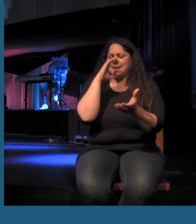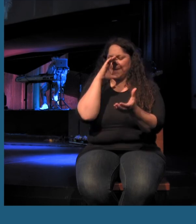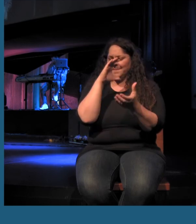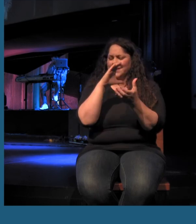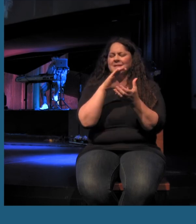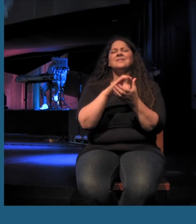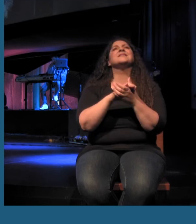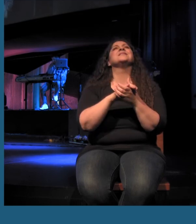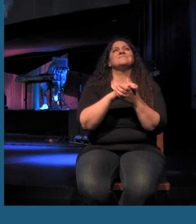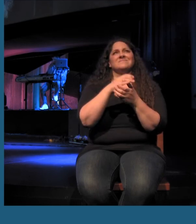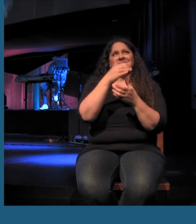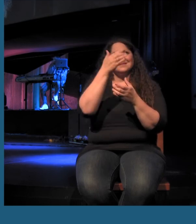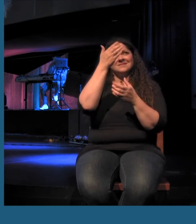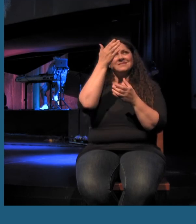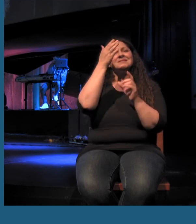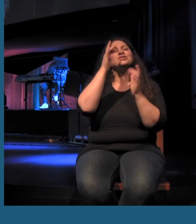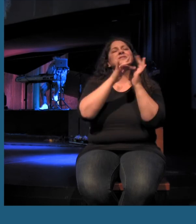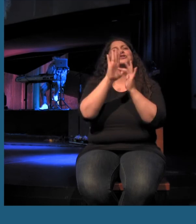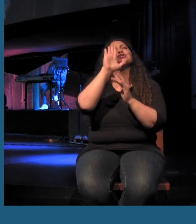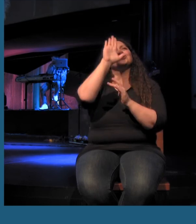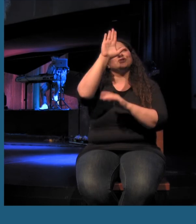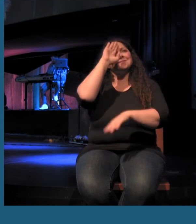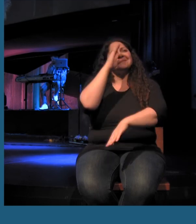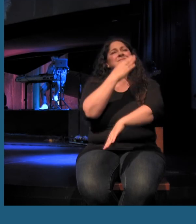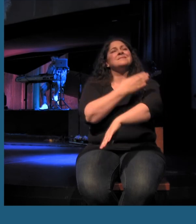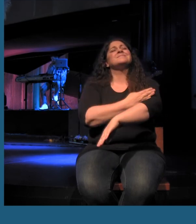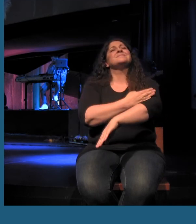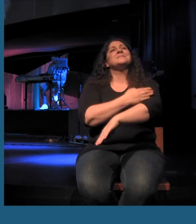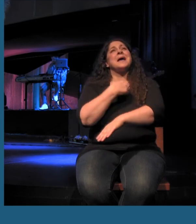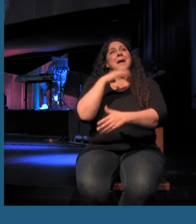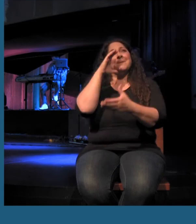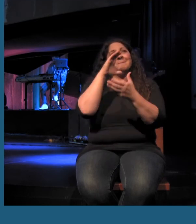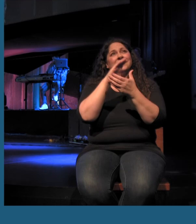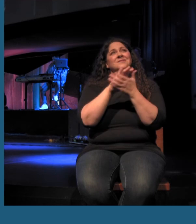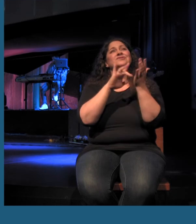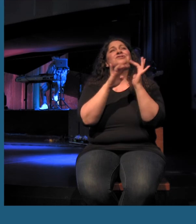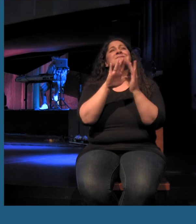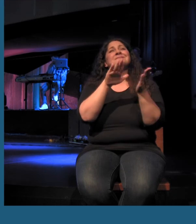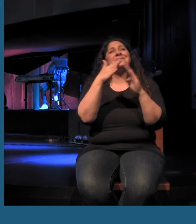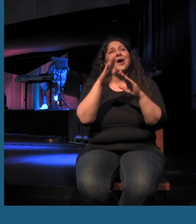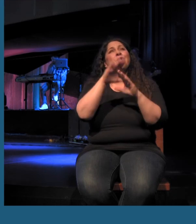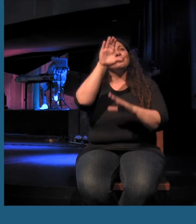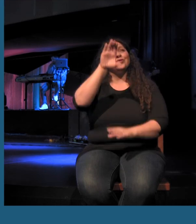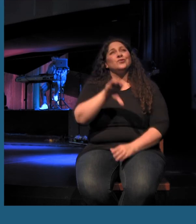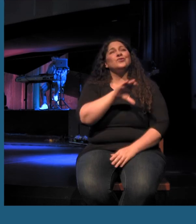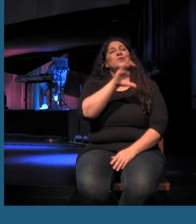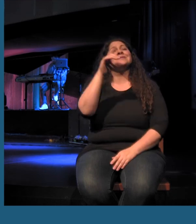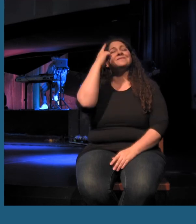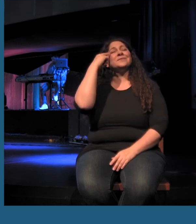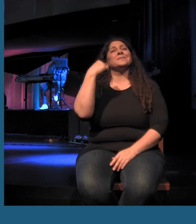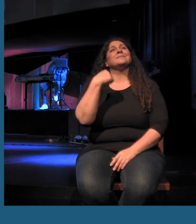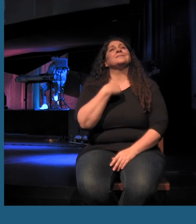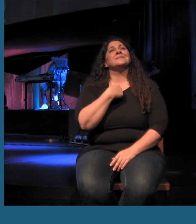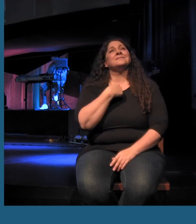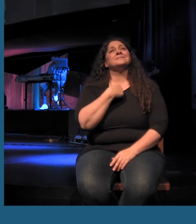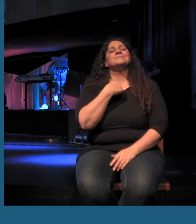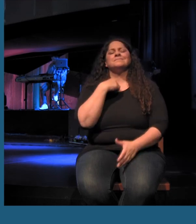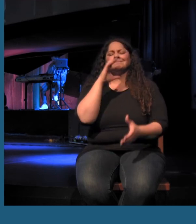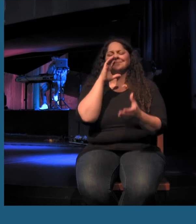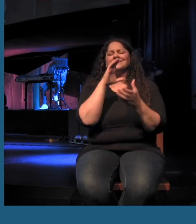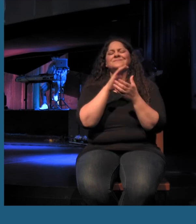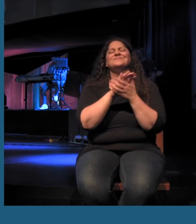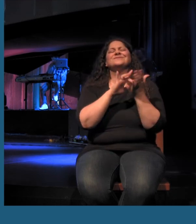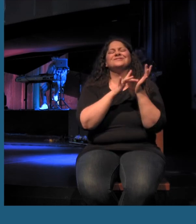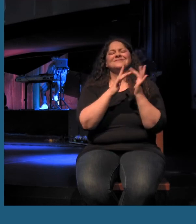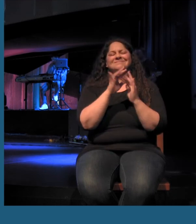God. I believe he died on the cross for me. And I believe he rose from the dead